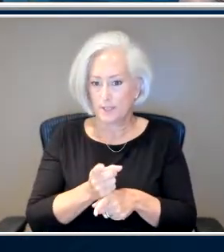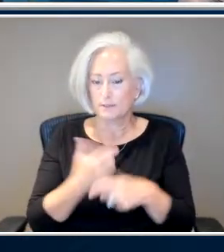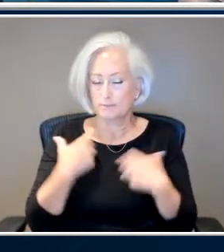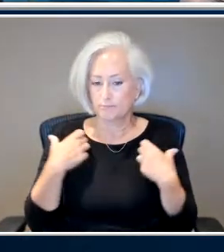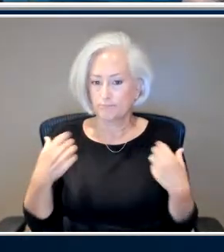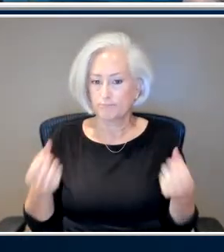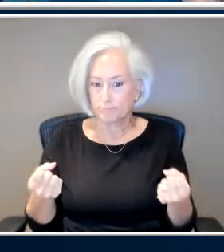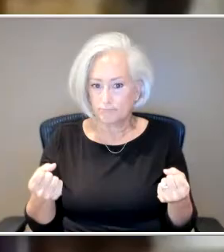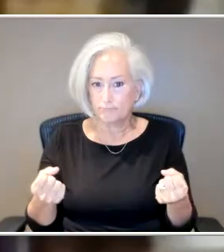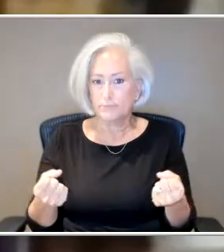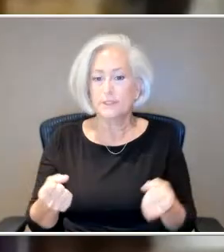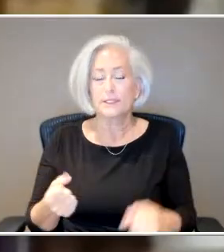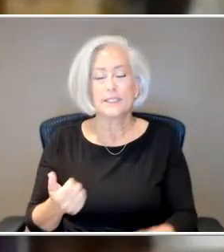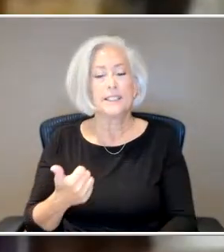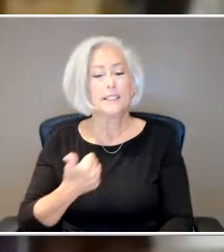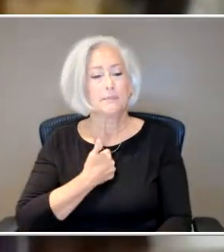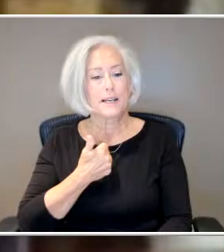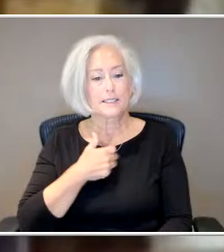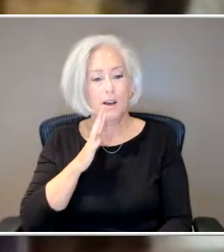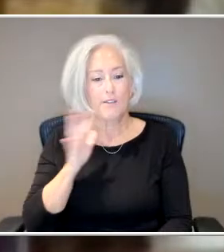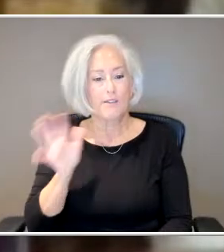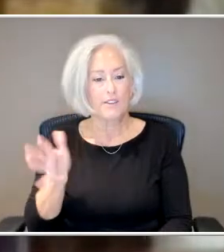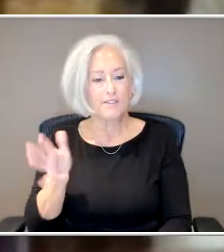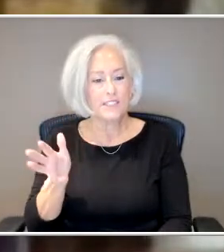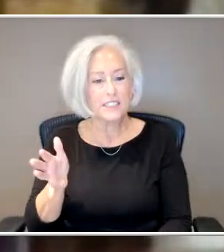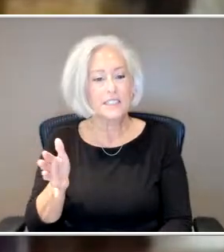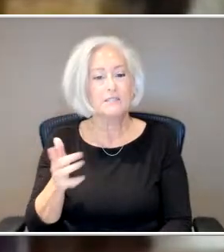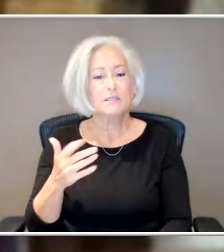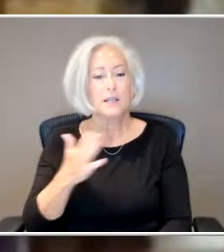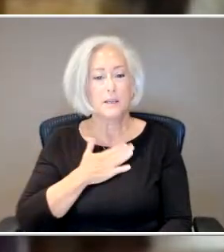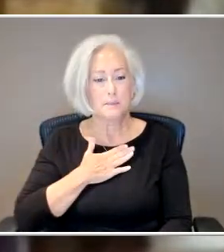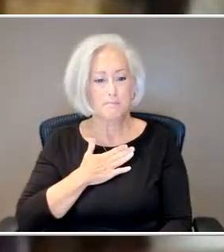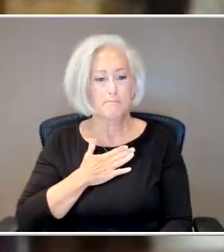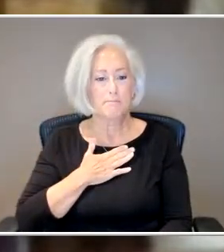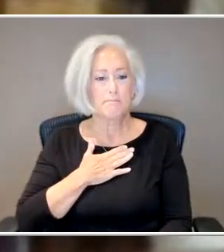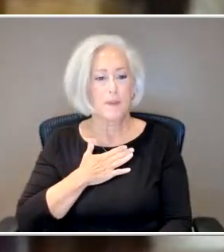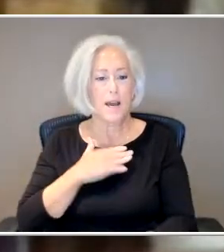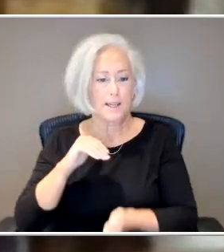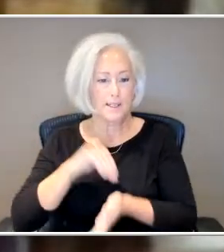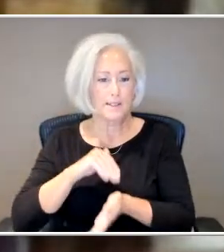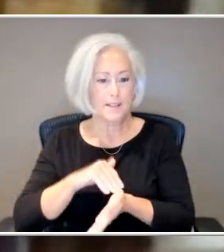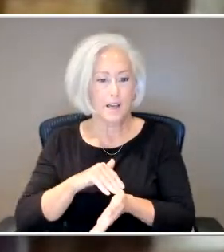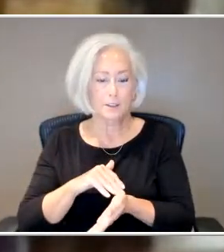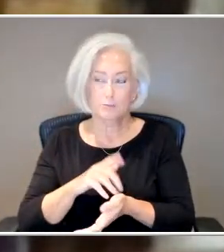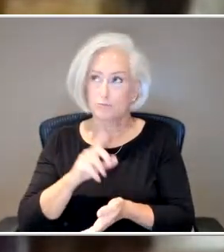Well, when I was about 50, I had a GP, very good GP. I miss him.